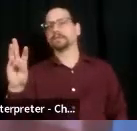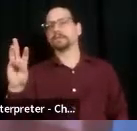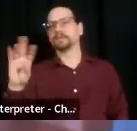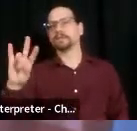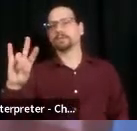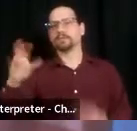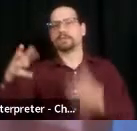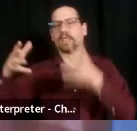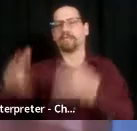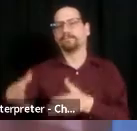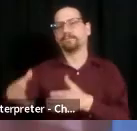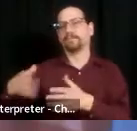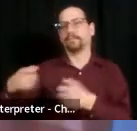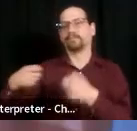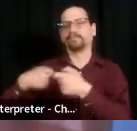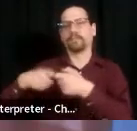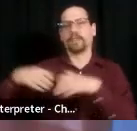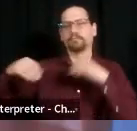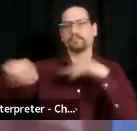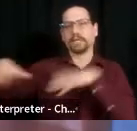to put together an effort